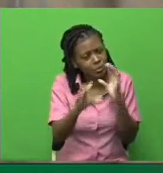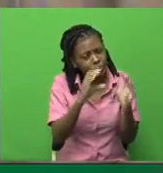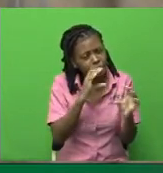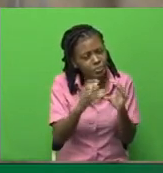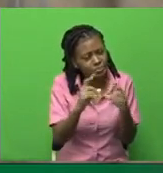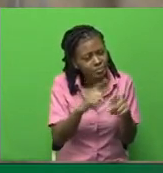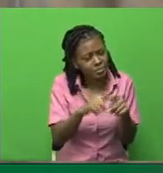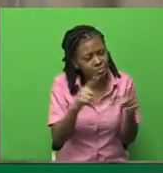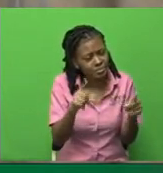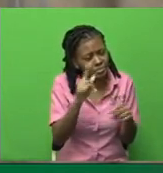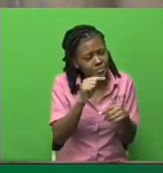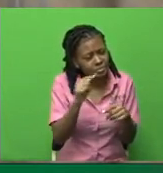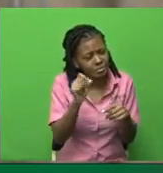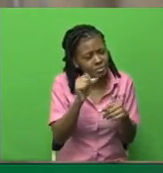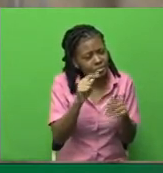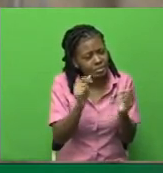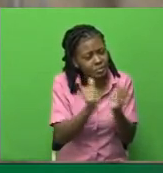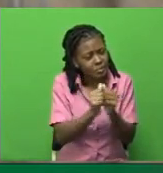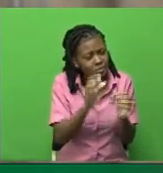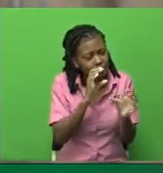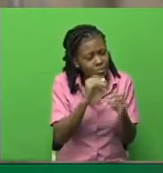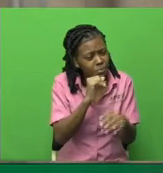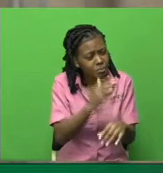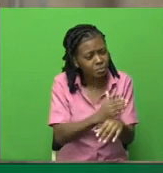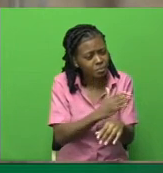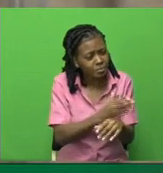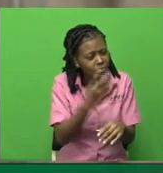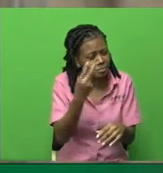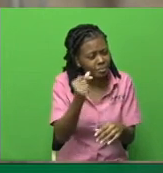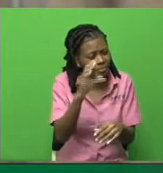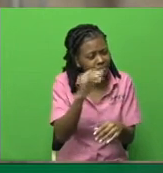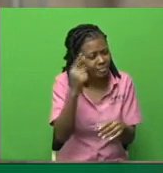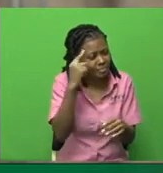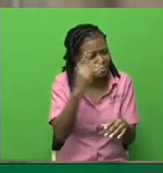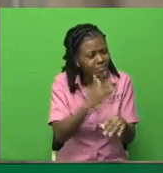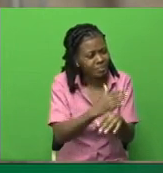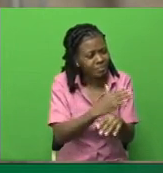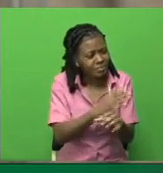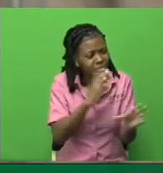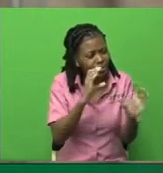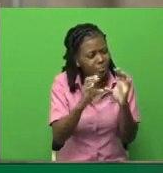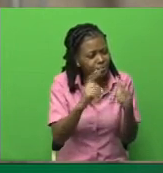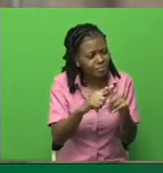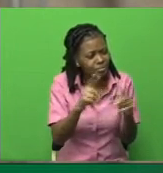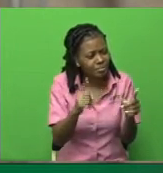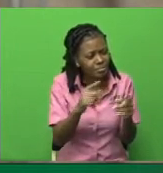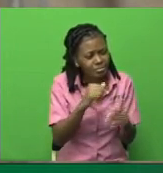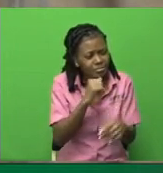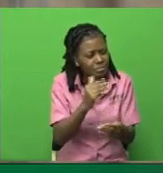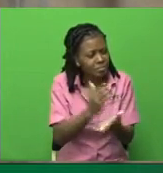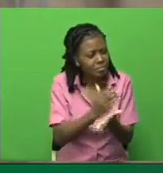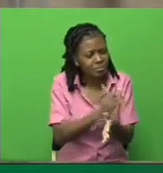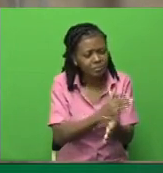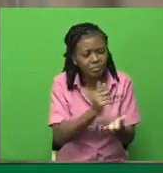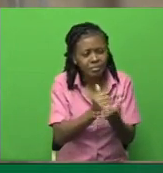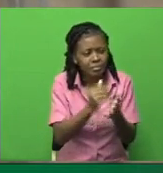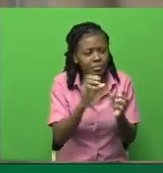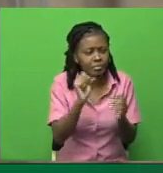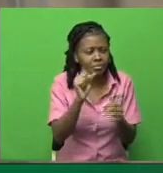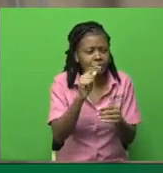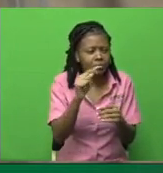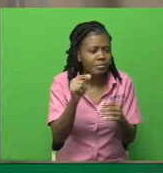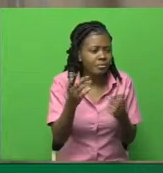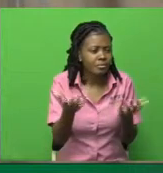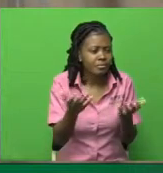drums the only thing that has occurred since then to know is that tsct has